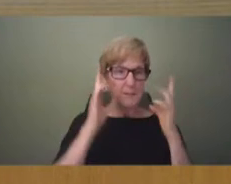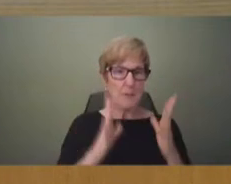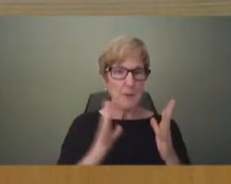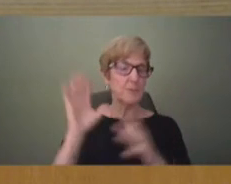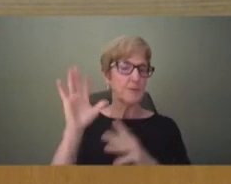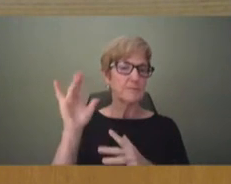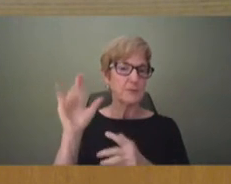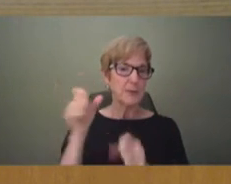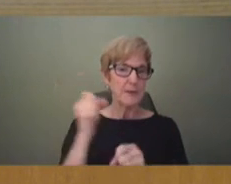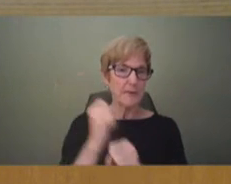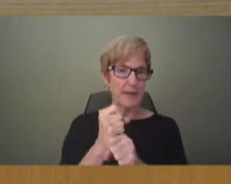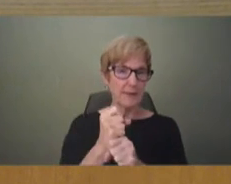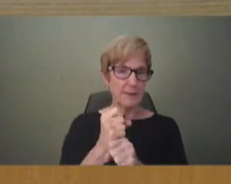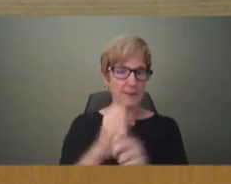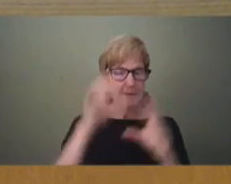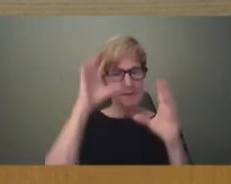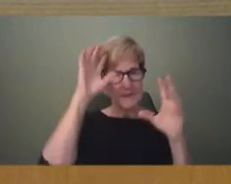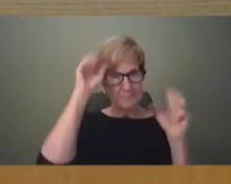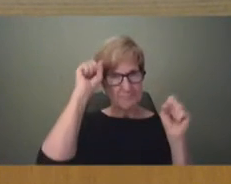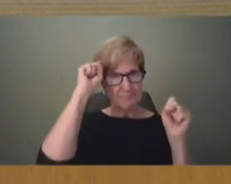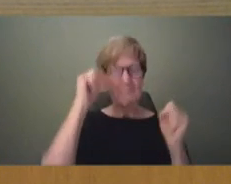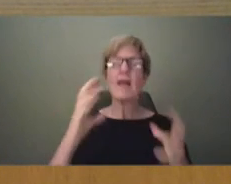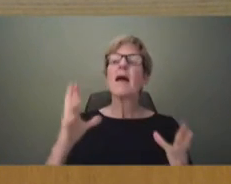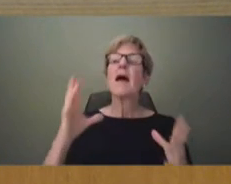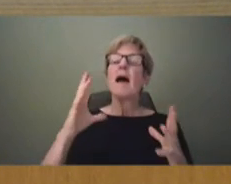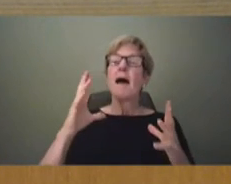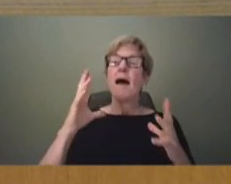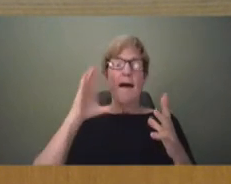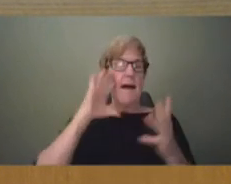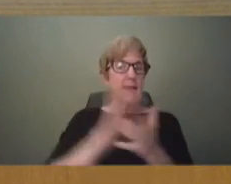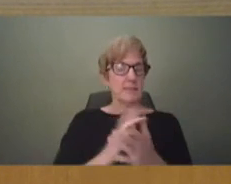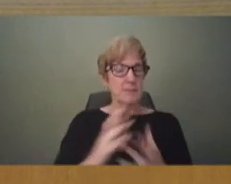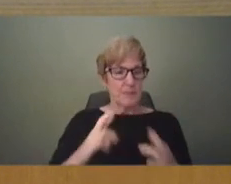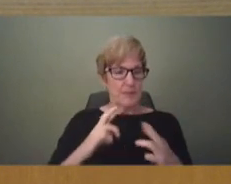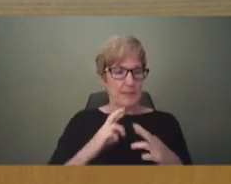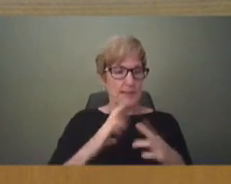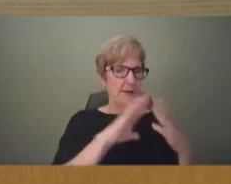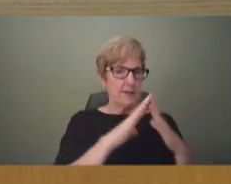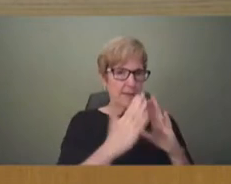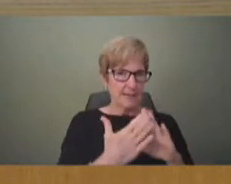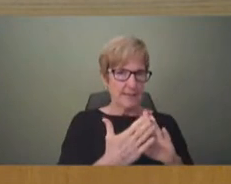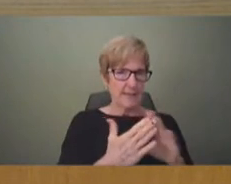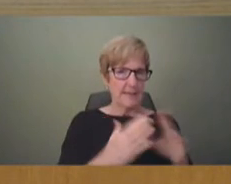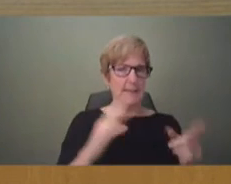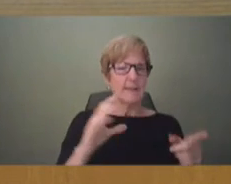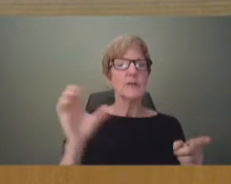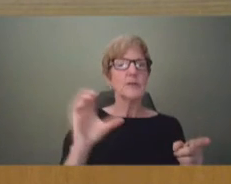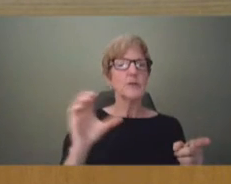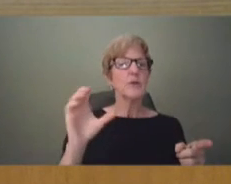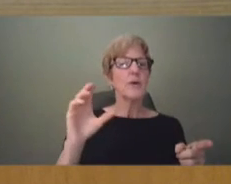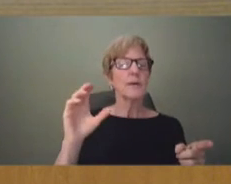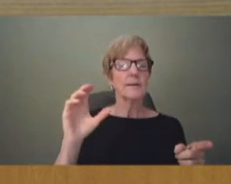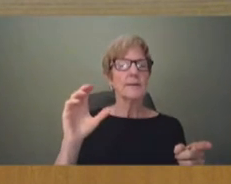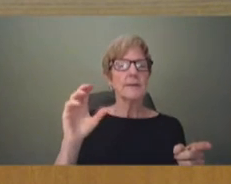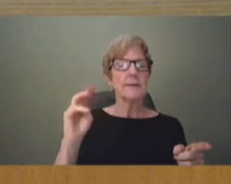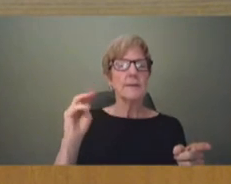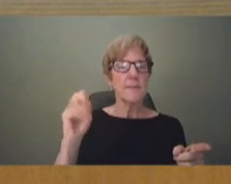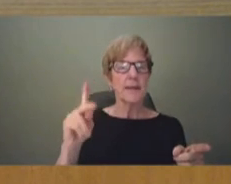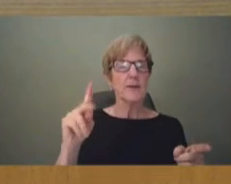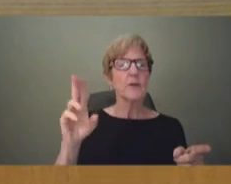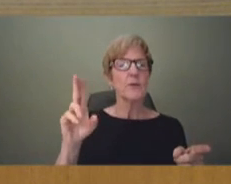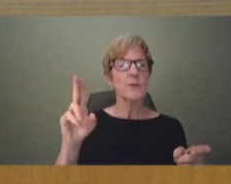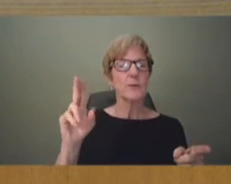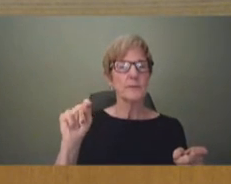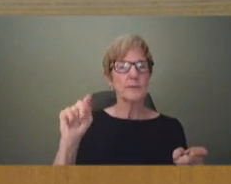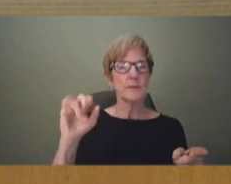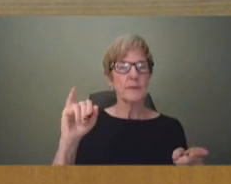years my husband retired from the city of Charlotte from the Charlotte mecklinburg utility department where he worked under